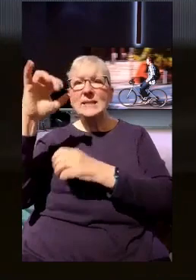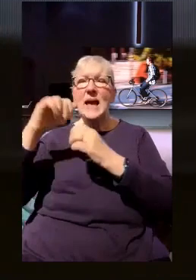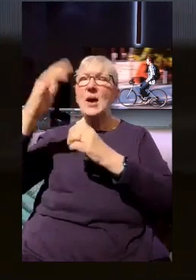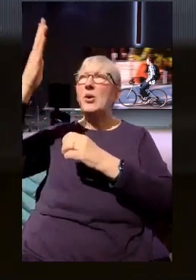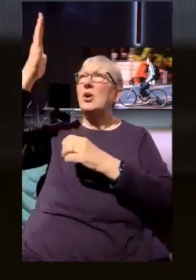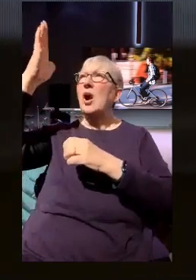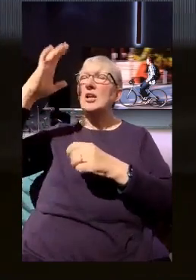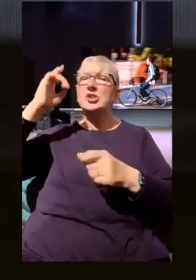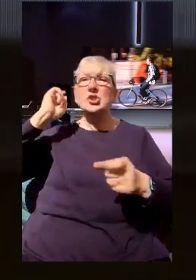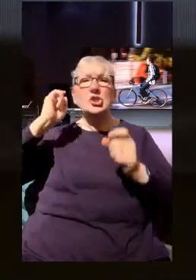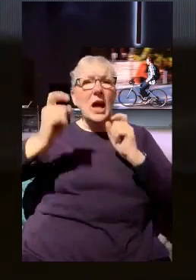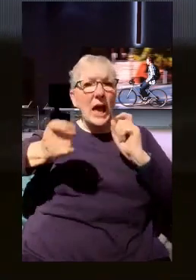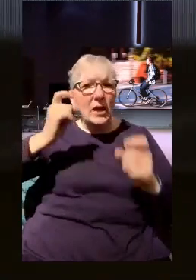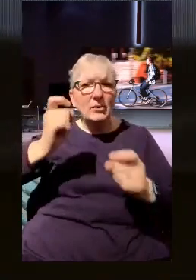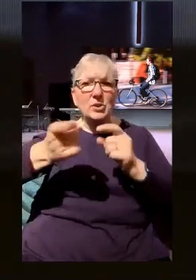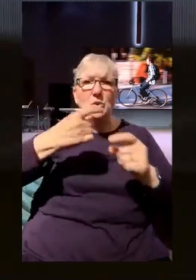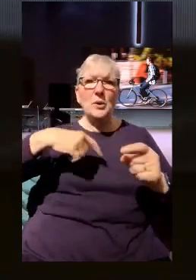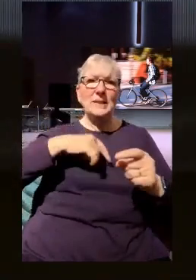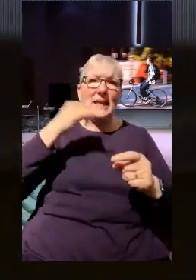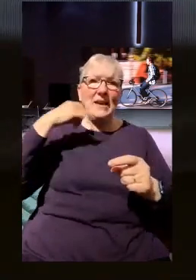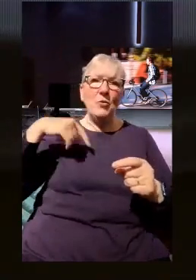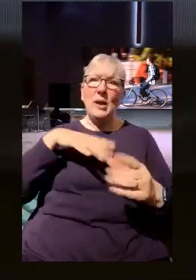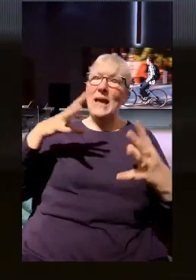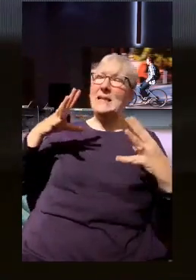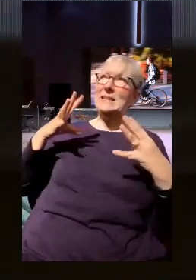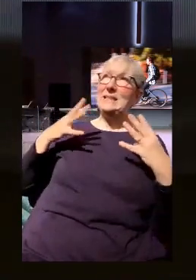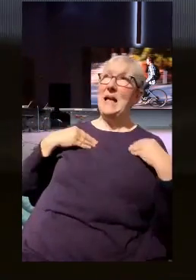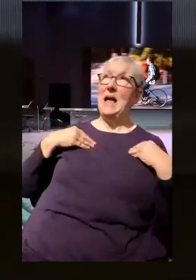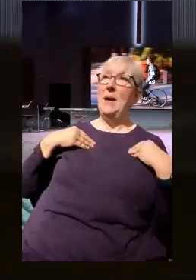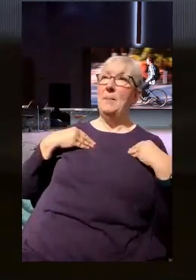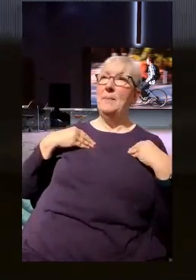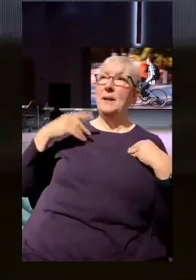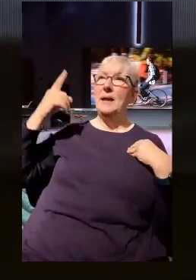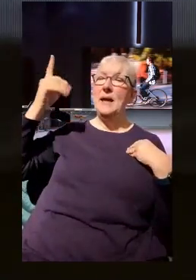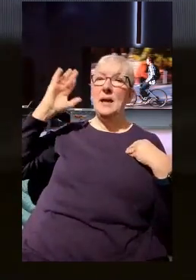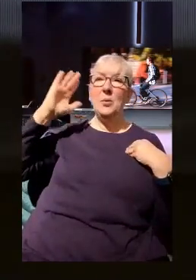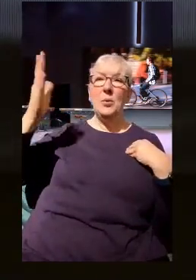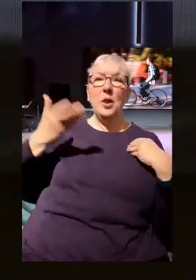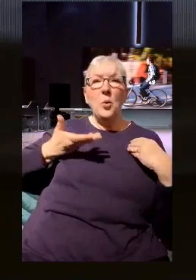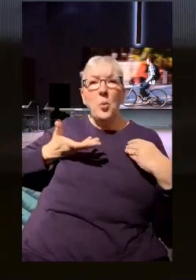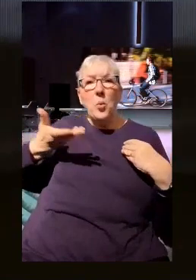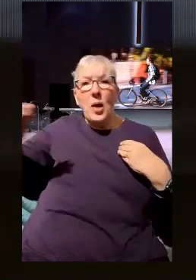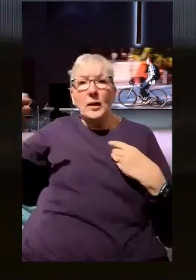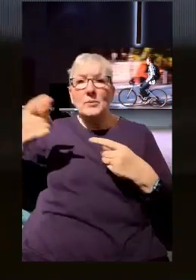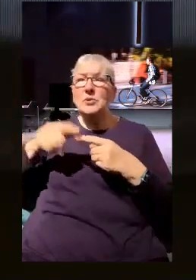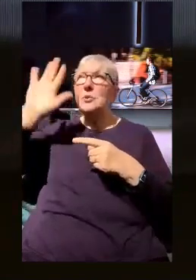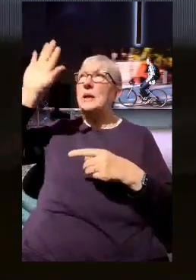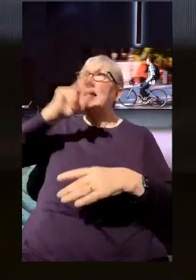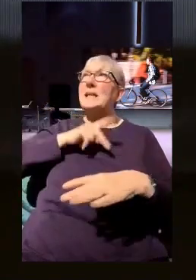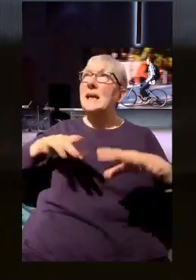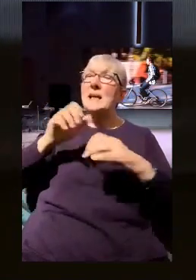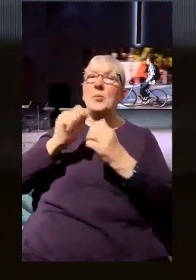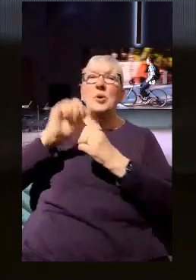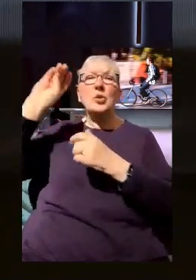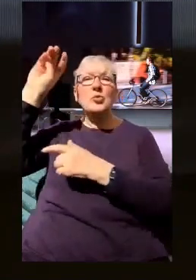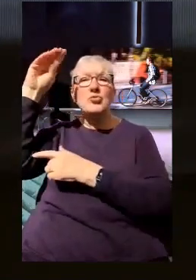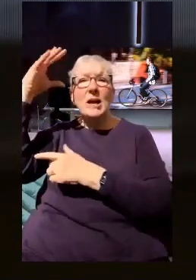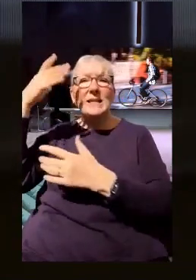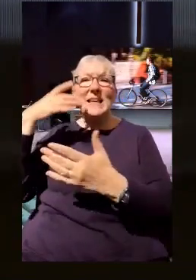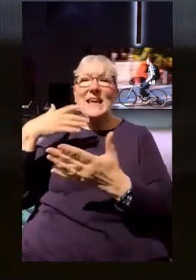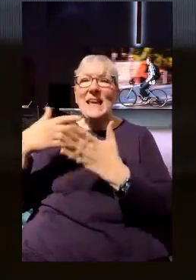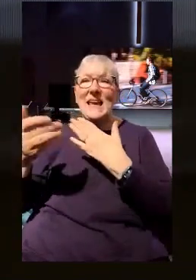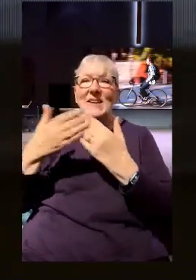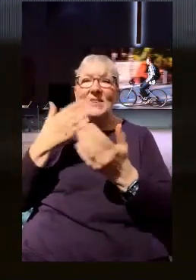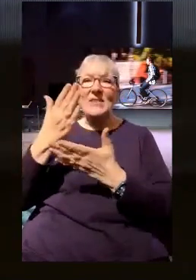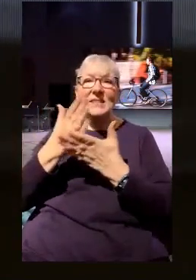that when we are ready to accept it, he will welcome us into his kingdom with grace, even if some of us